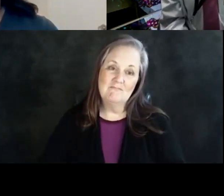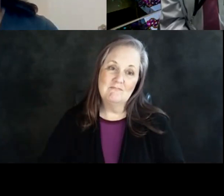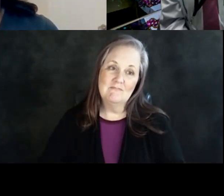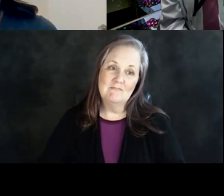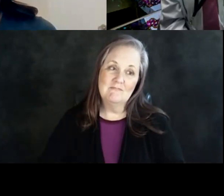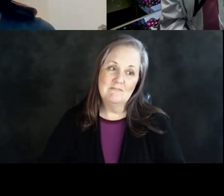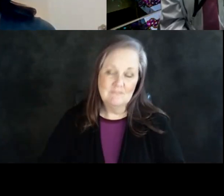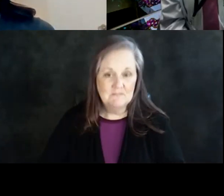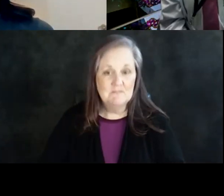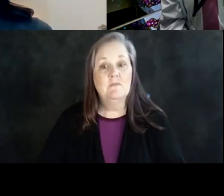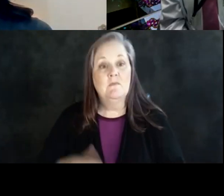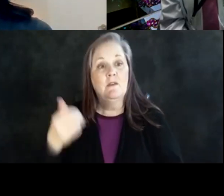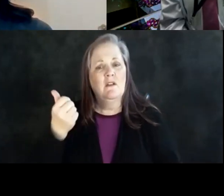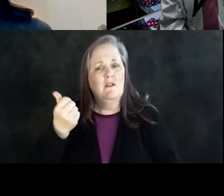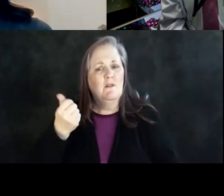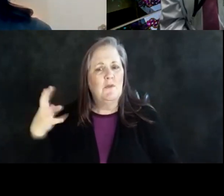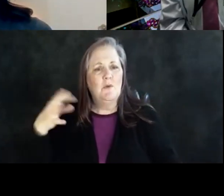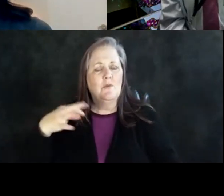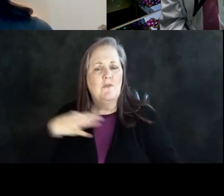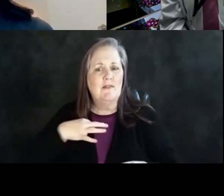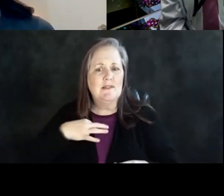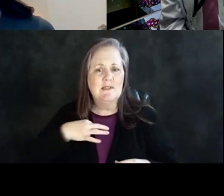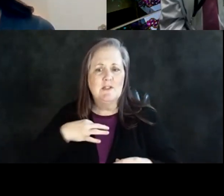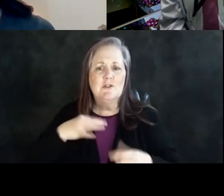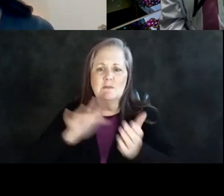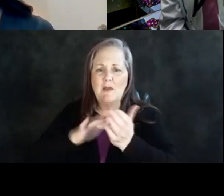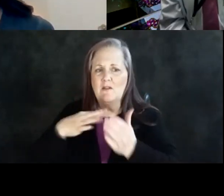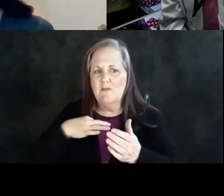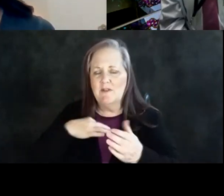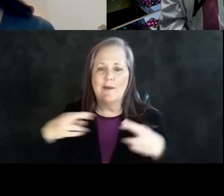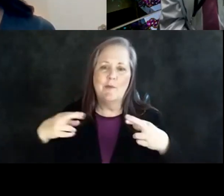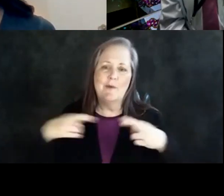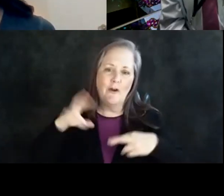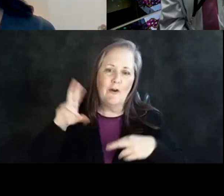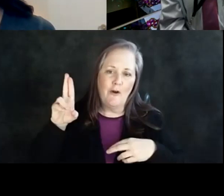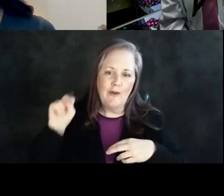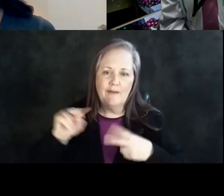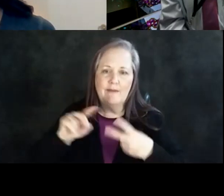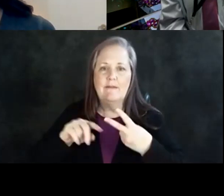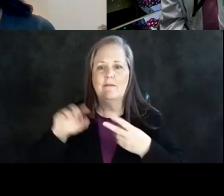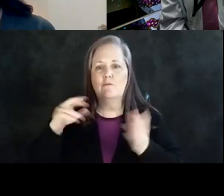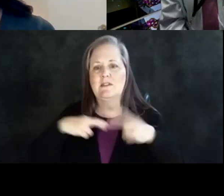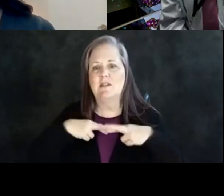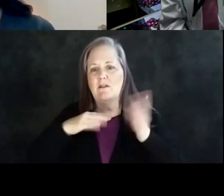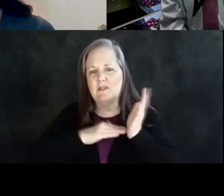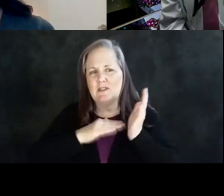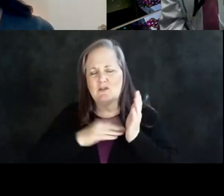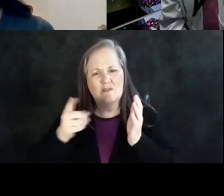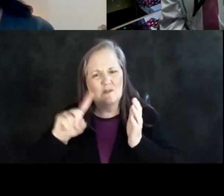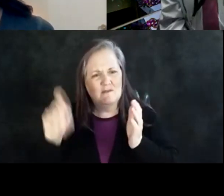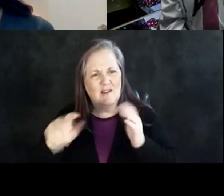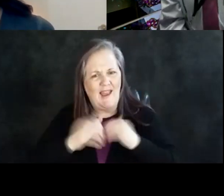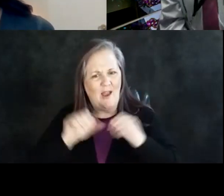There are few volunteers and grateful medical volunteers, such as retired RNs and retired physicians. They're asking, how